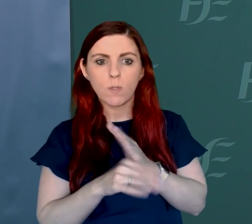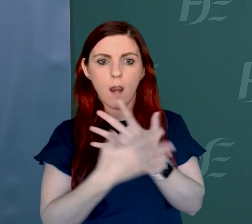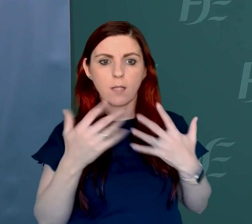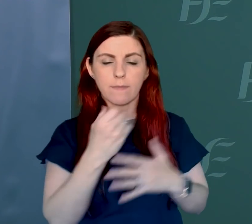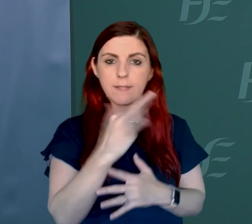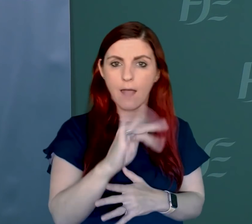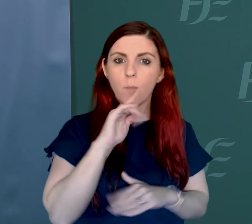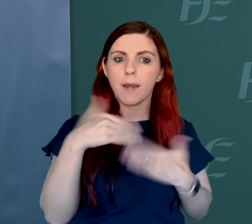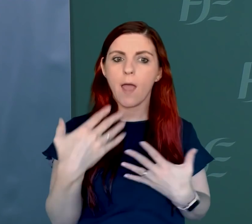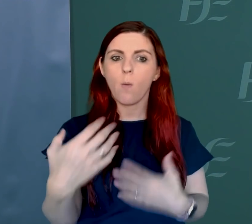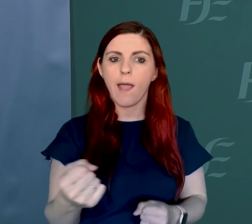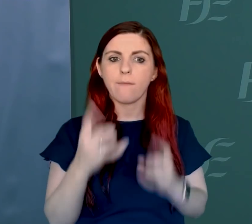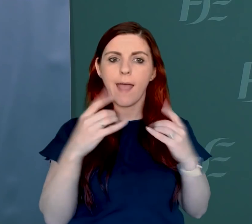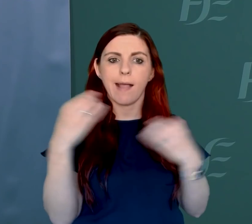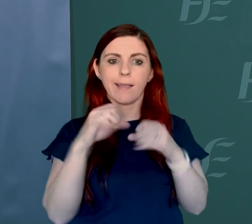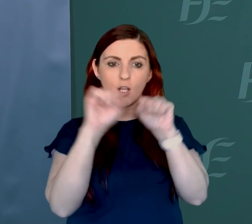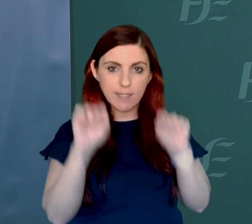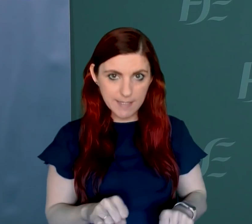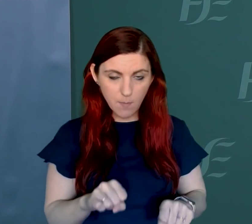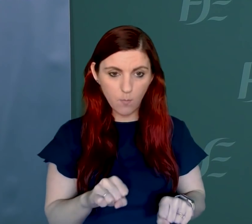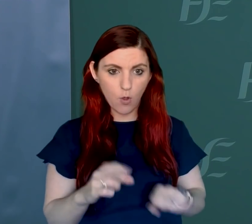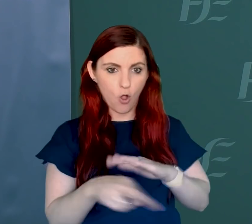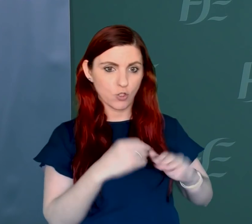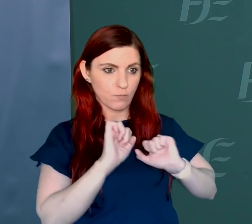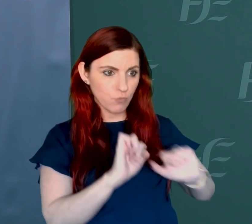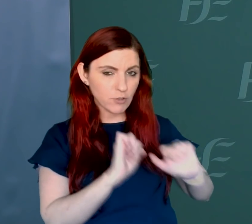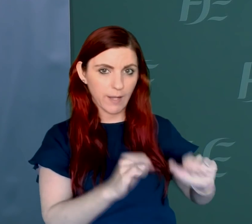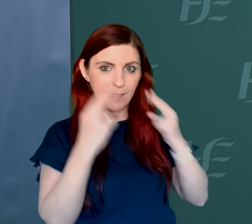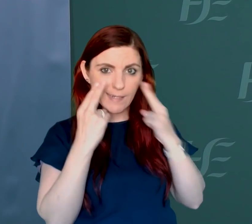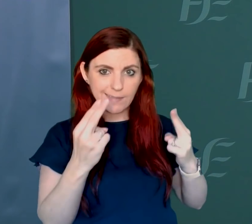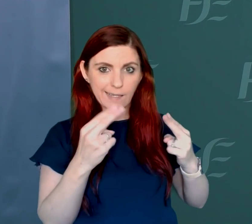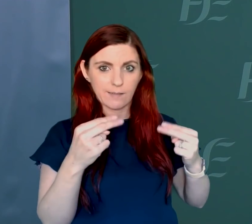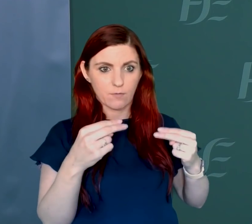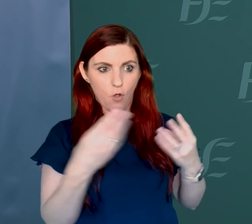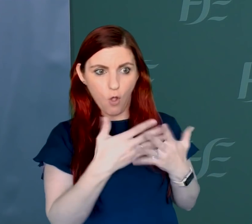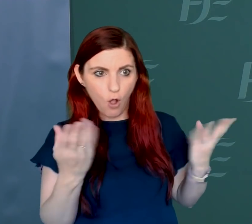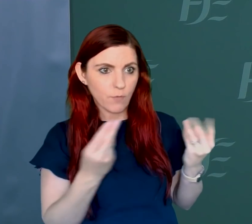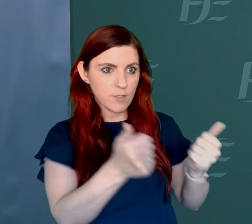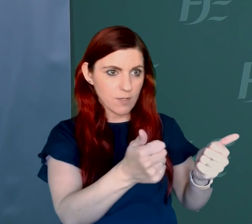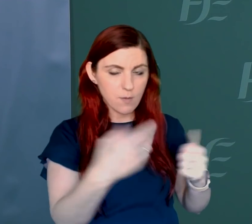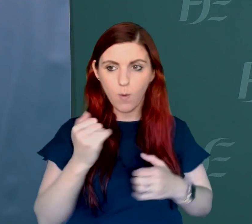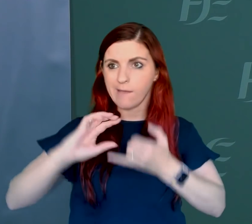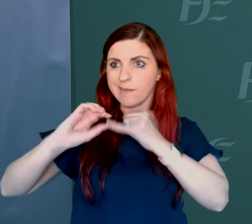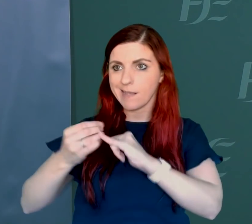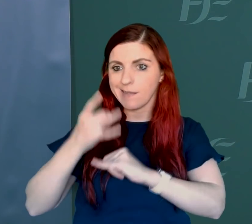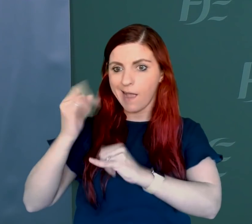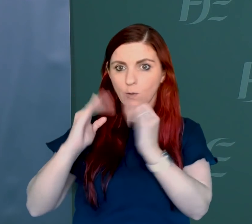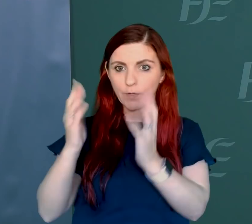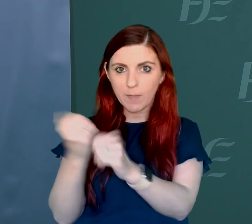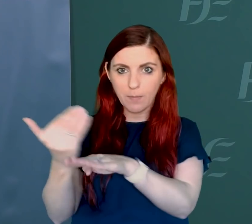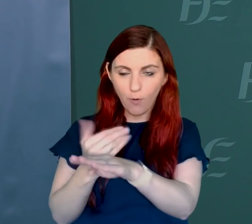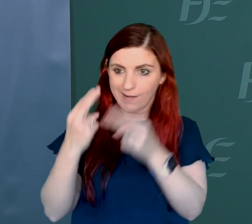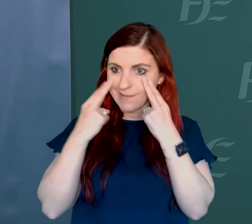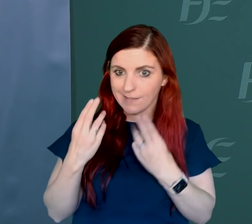now have a healthcare system which is severely under strain and needing all the resources it can get. We have a testing and tracing system needing